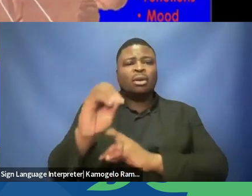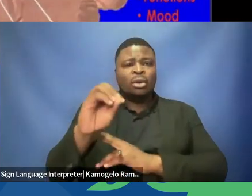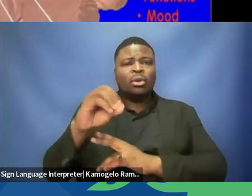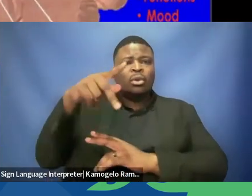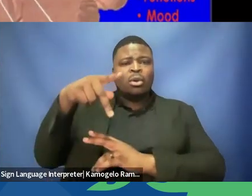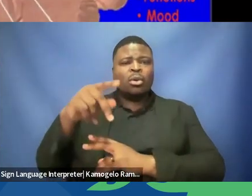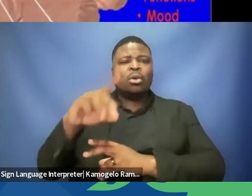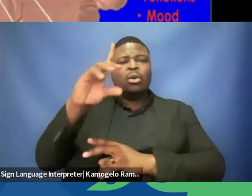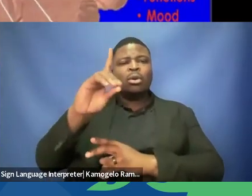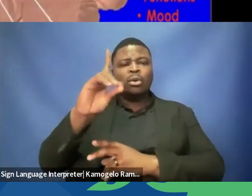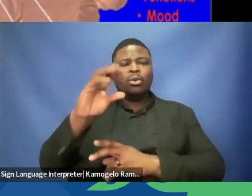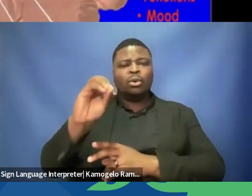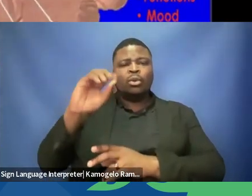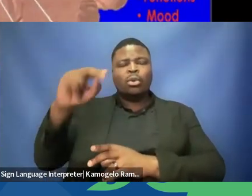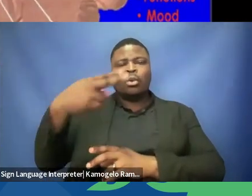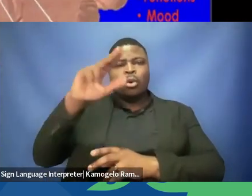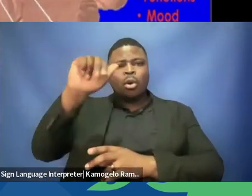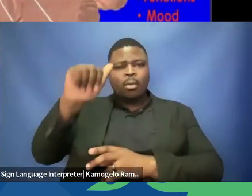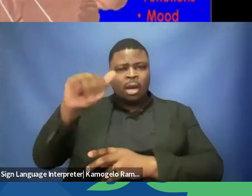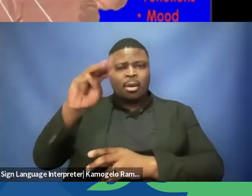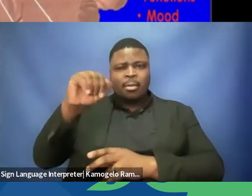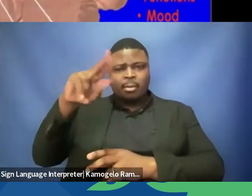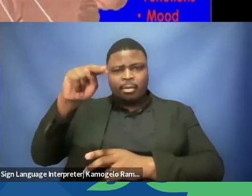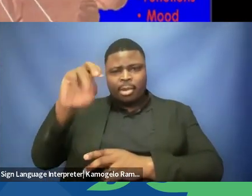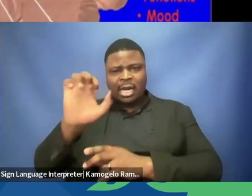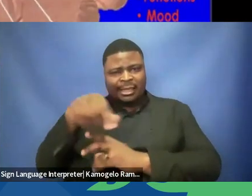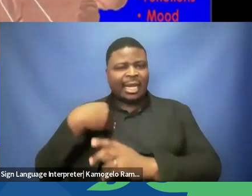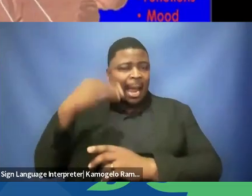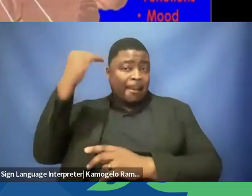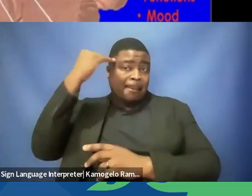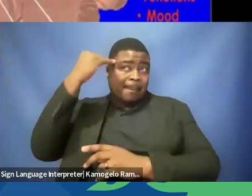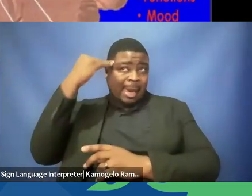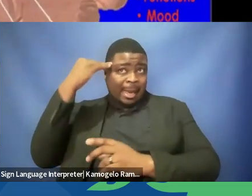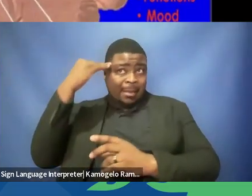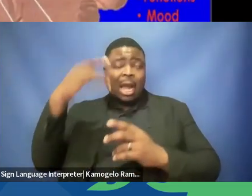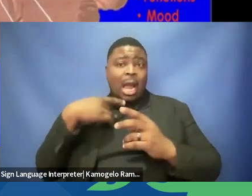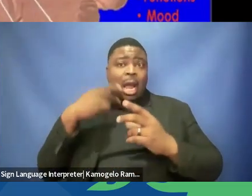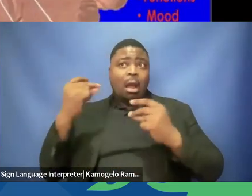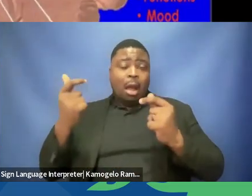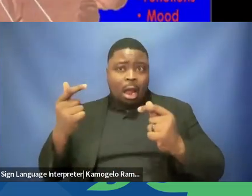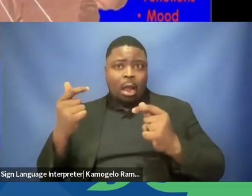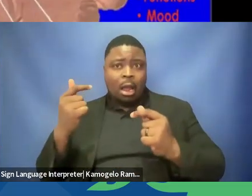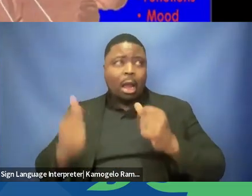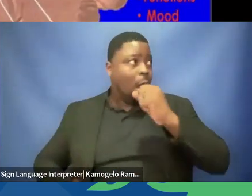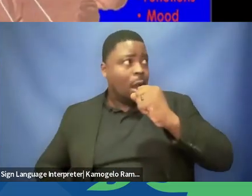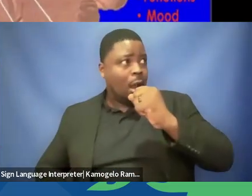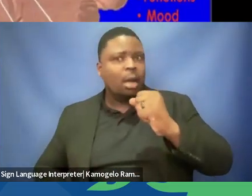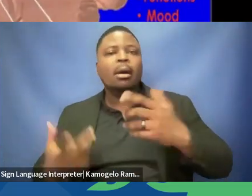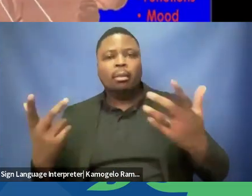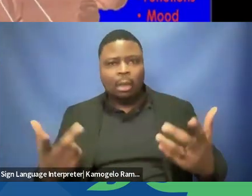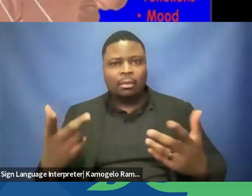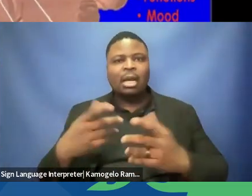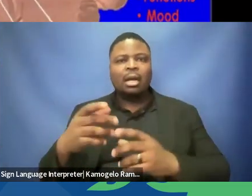your right side, there is a figure there. You can look at that picture, and that just shows us the pathways of dopamine in the